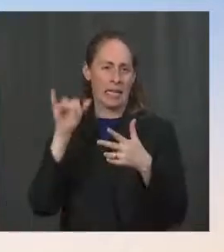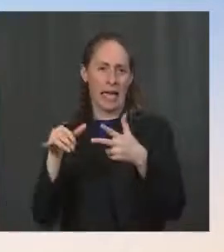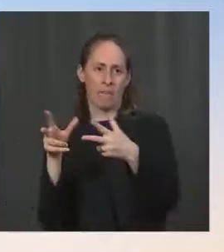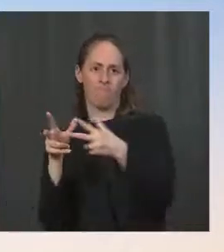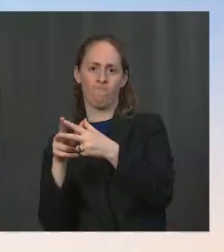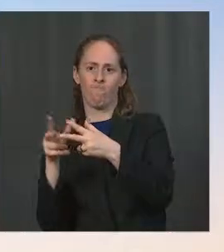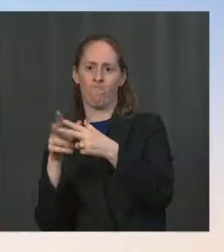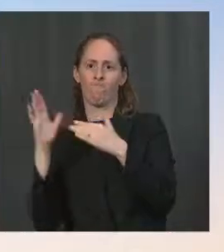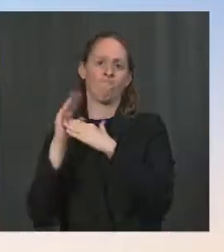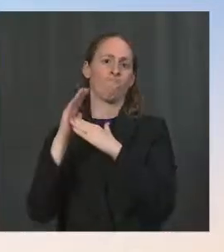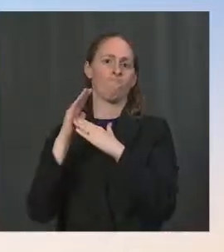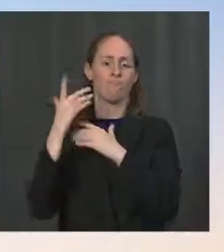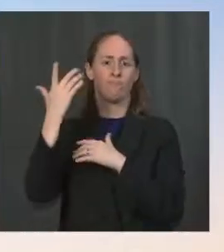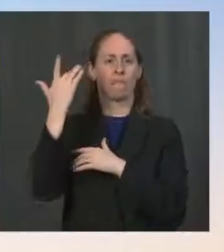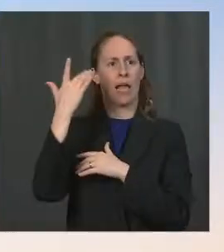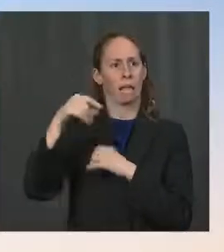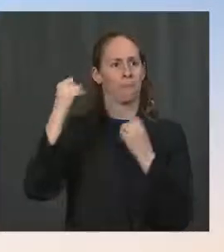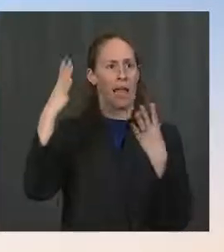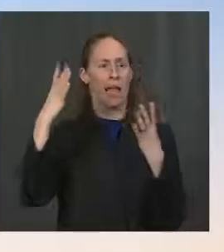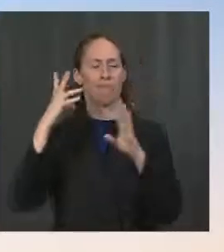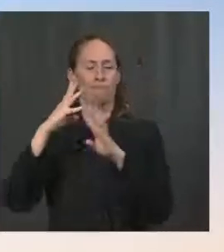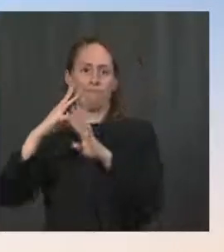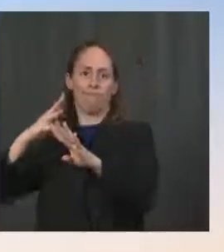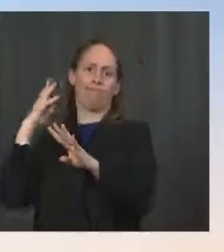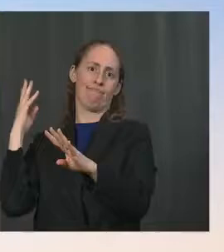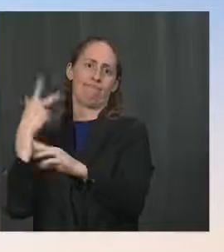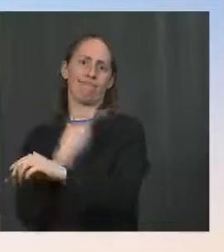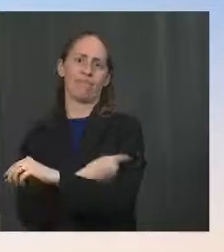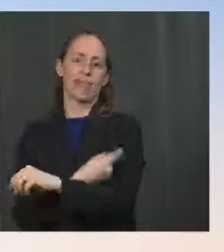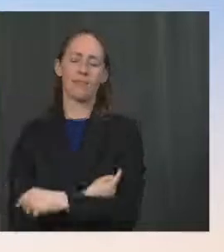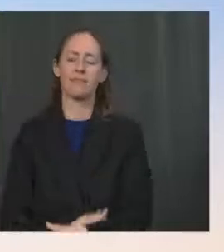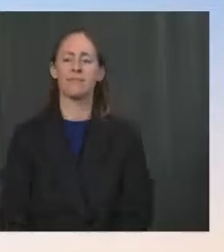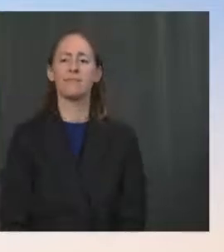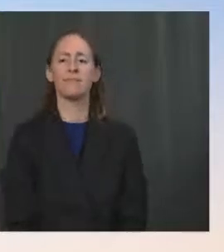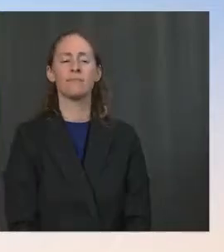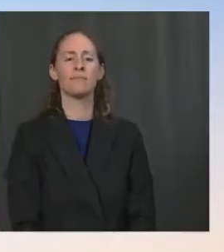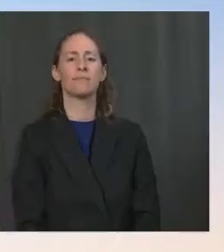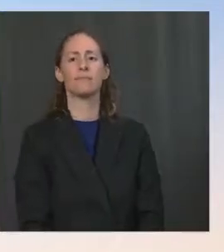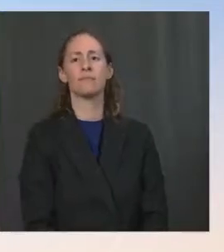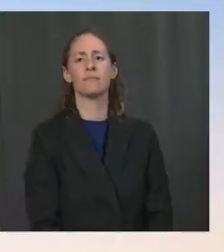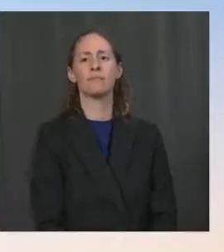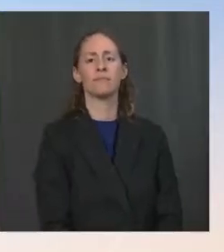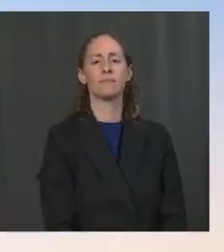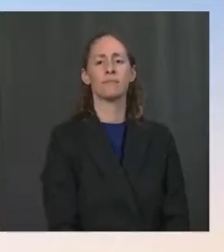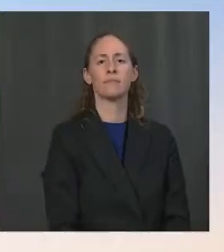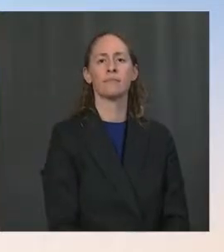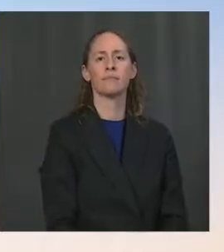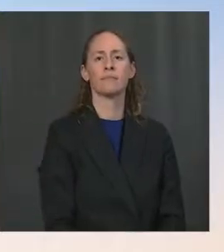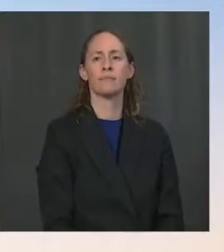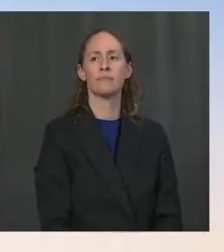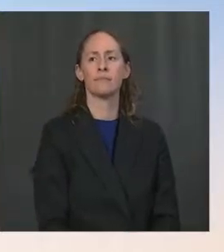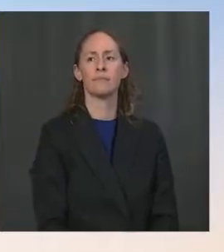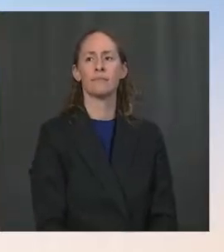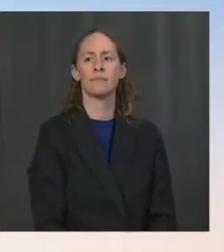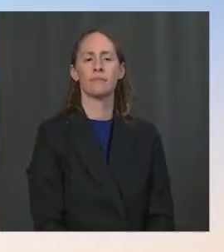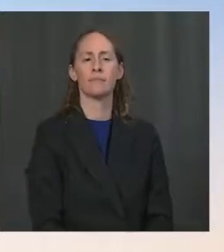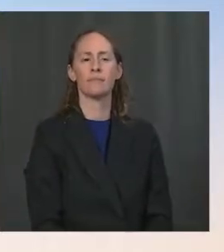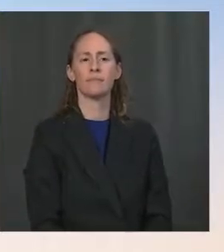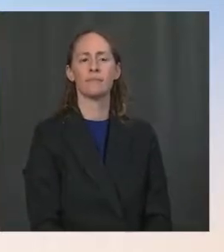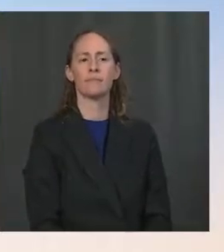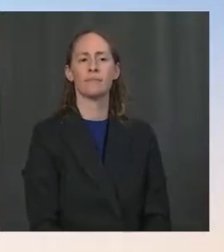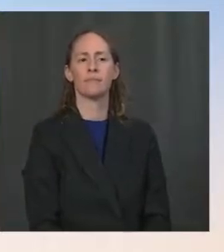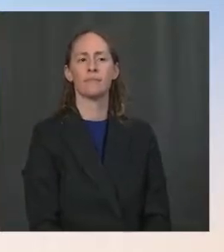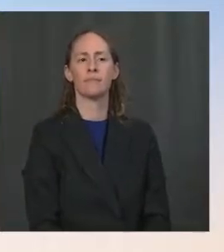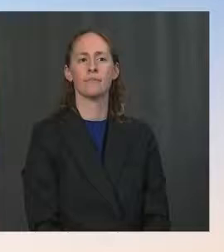biggest factors recently. Go ahead in the middle. Thanks, Jen. How does the manner in which the evacuation